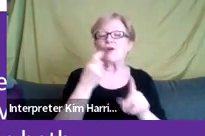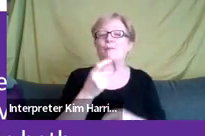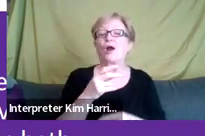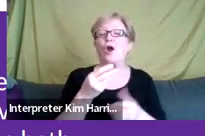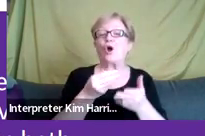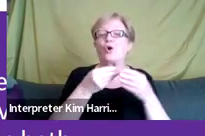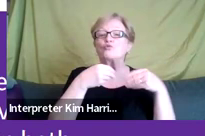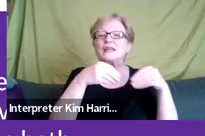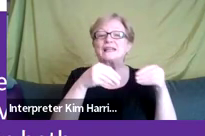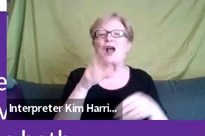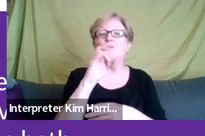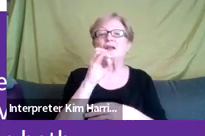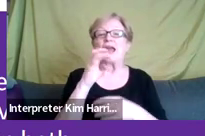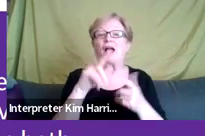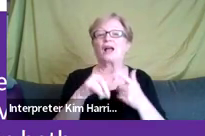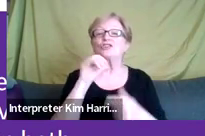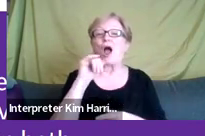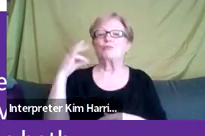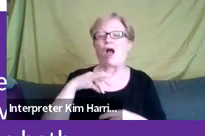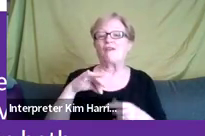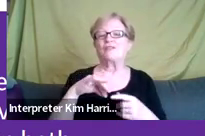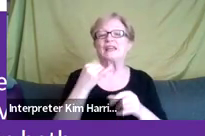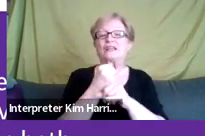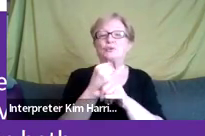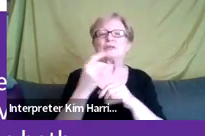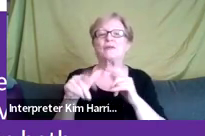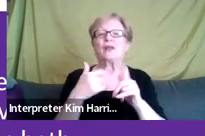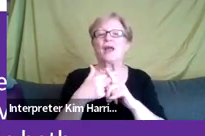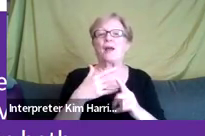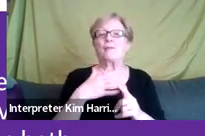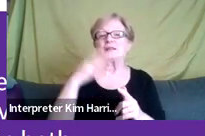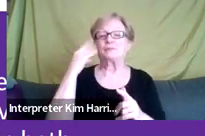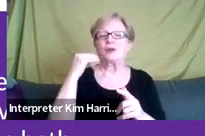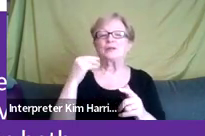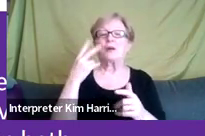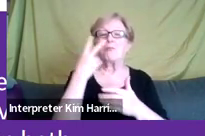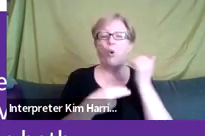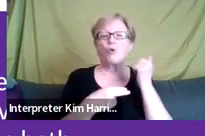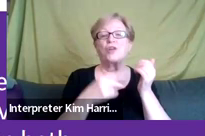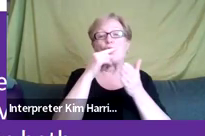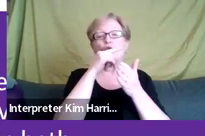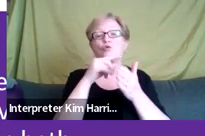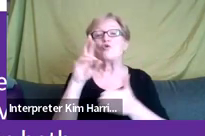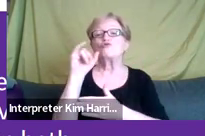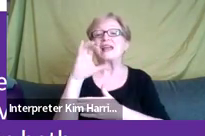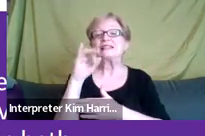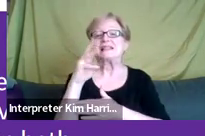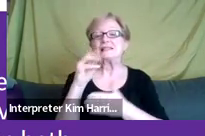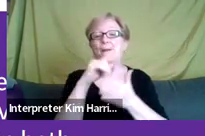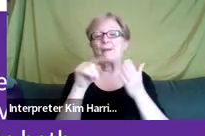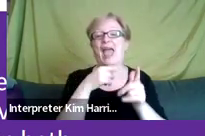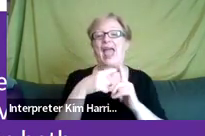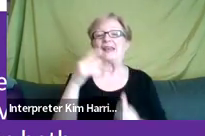nonprofit industries. I can say that I've experienced both racism and ableism